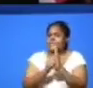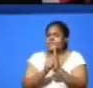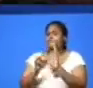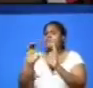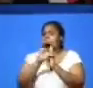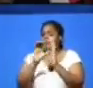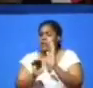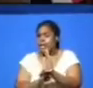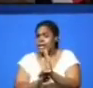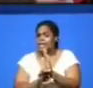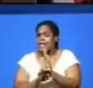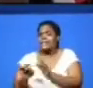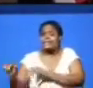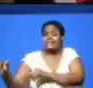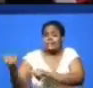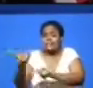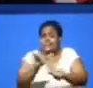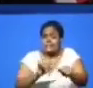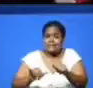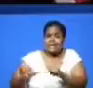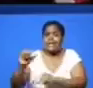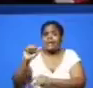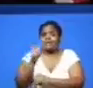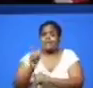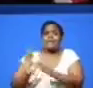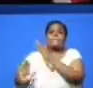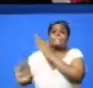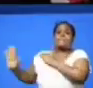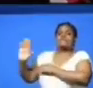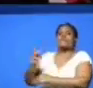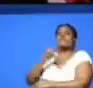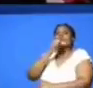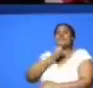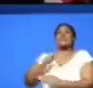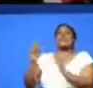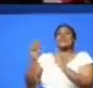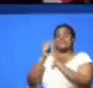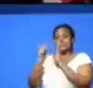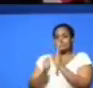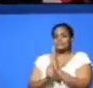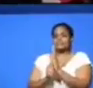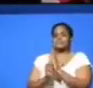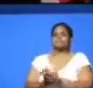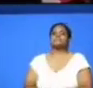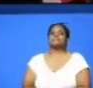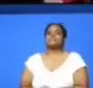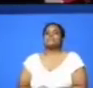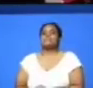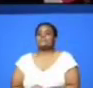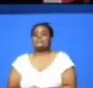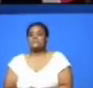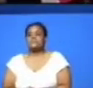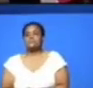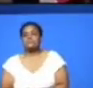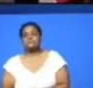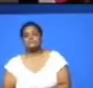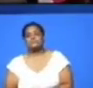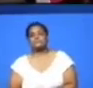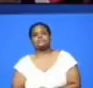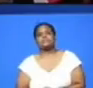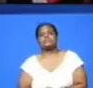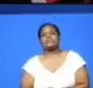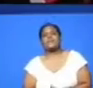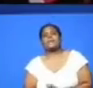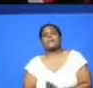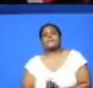the same 10 he gave in the Old Testament. Hang with the preacher. Let me tell you what I told you, and then